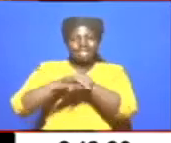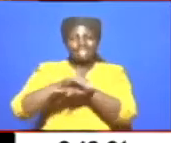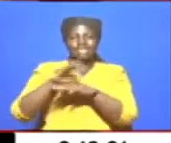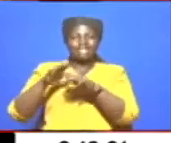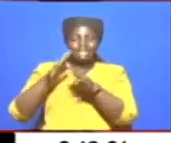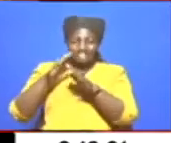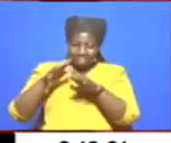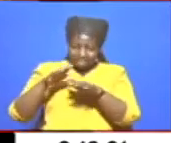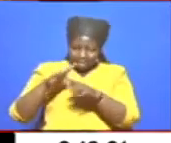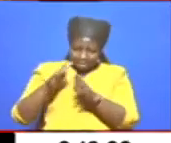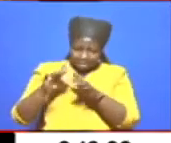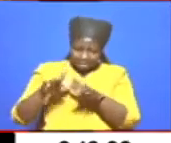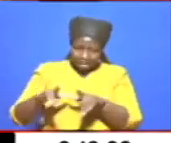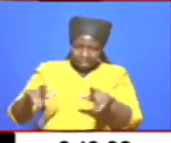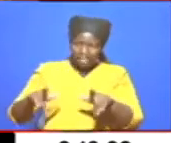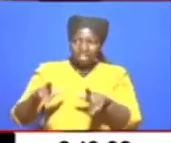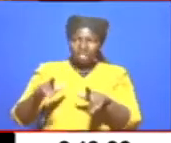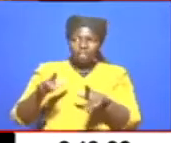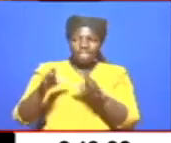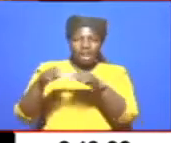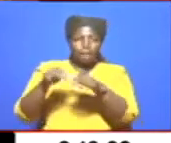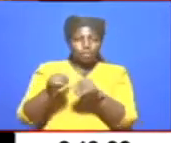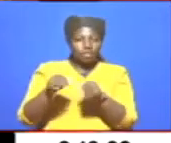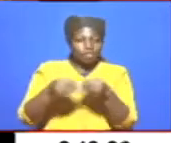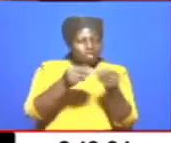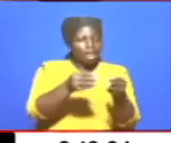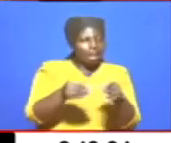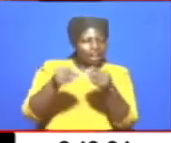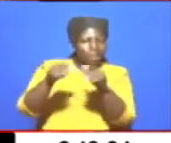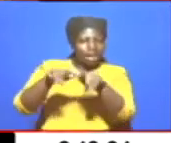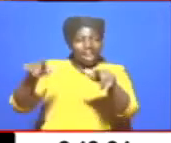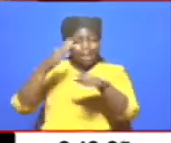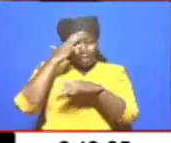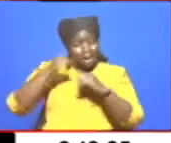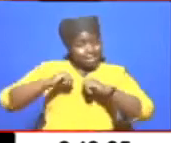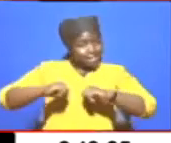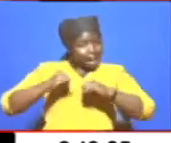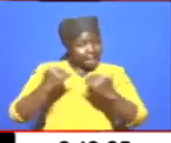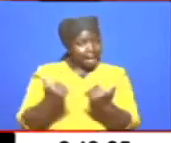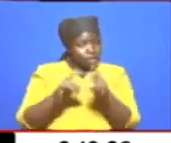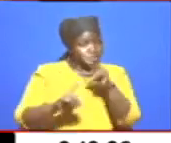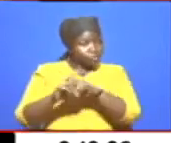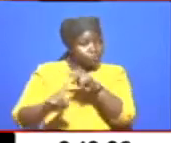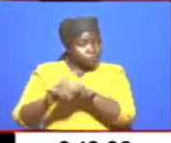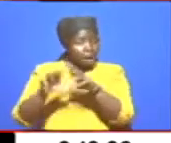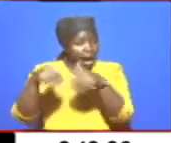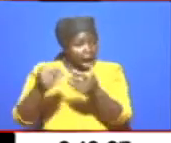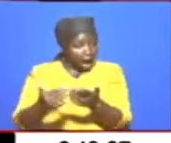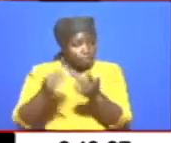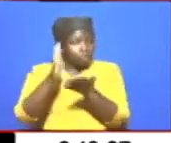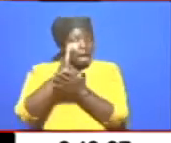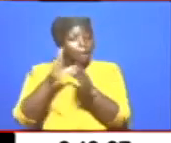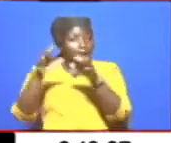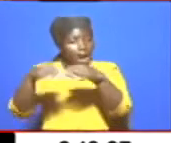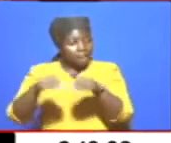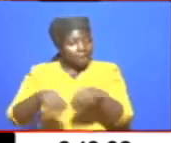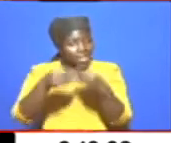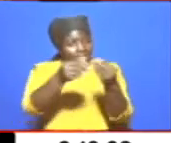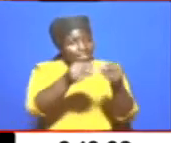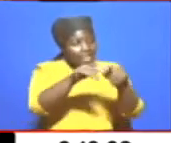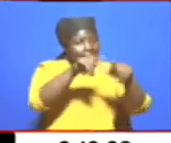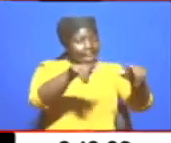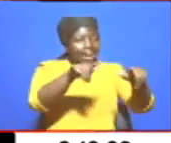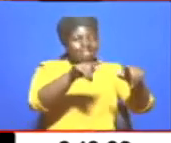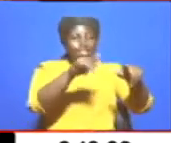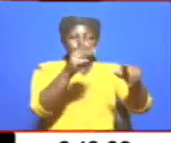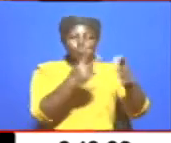companies that were allotted. Because, Chair, it is already emerging that some companies were allotted land just